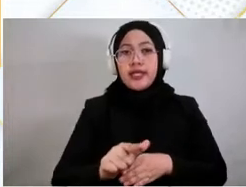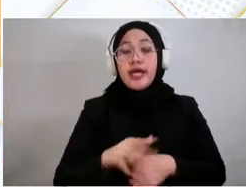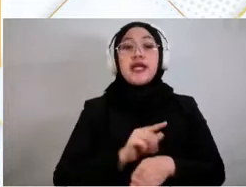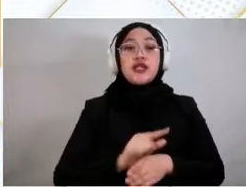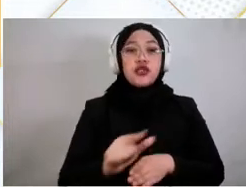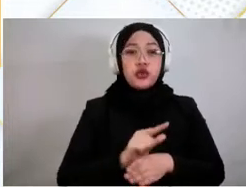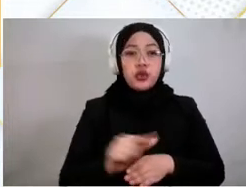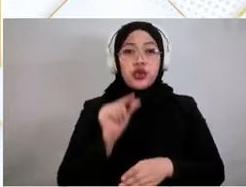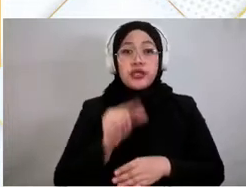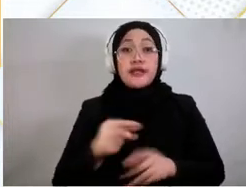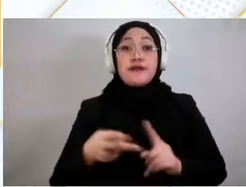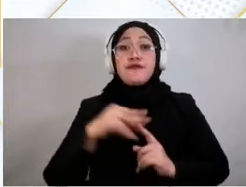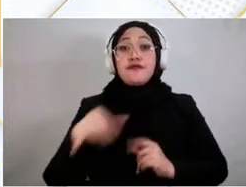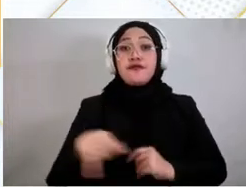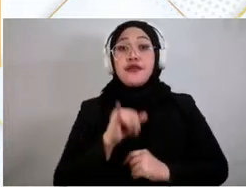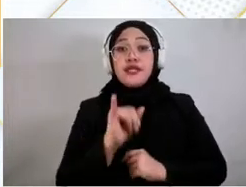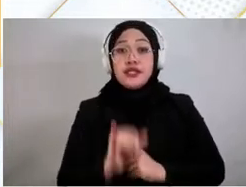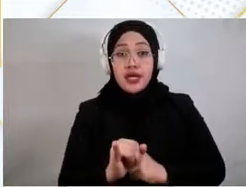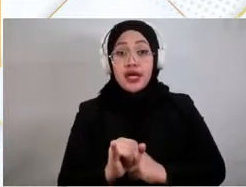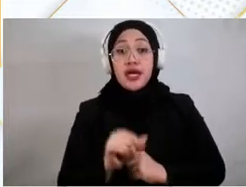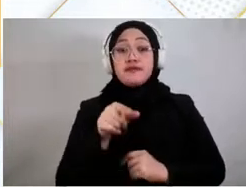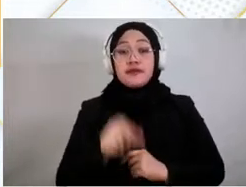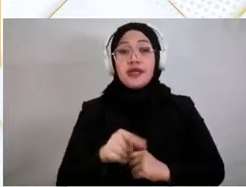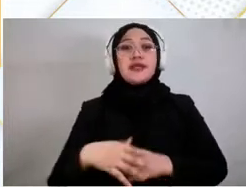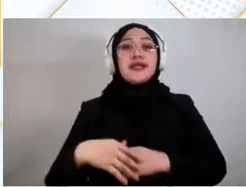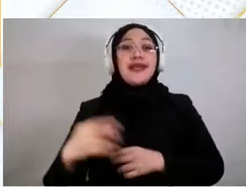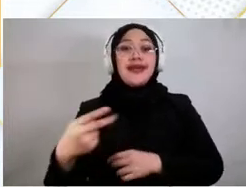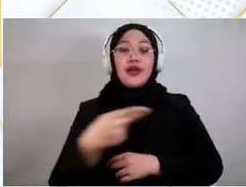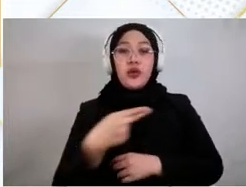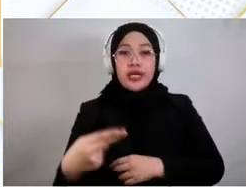for peacekeeping operations, and Indonesia has